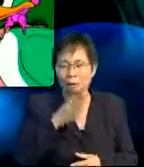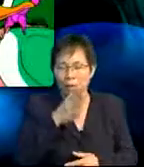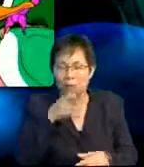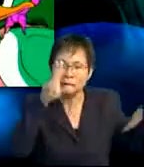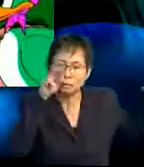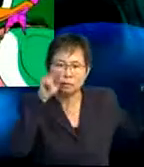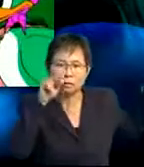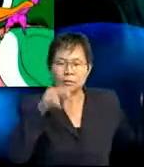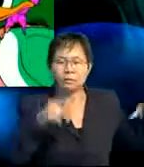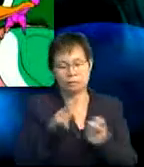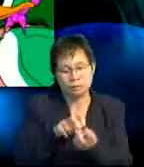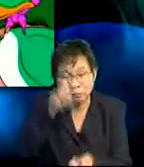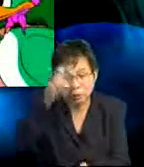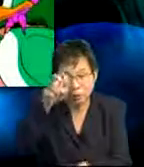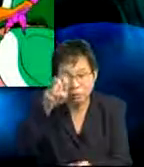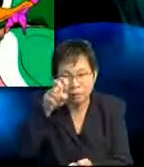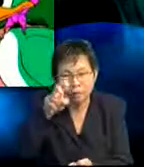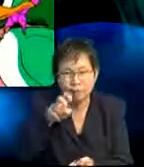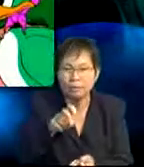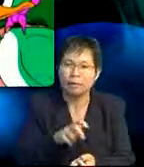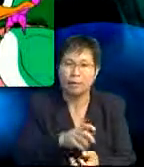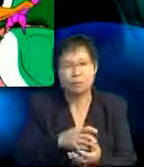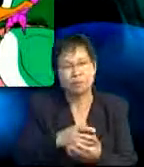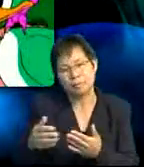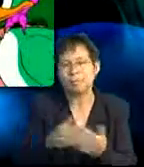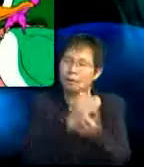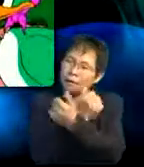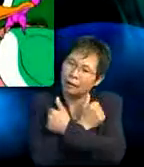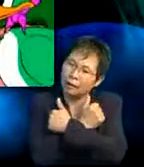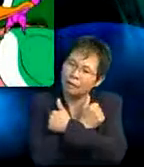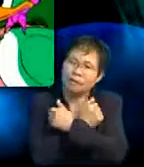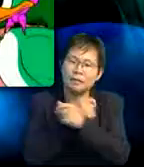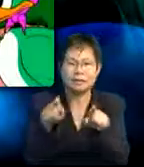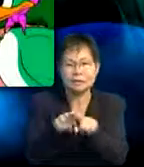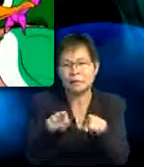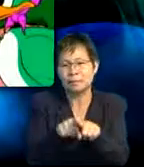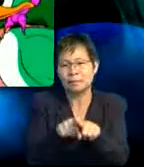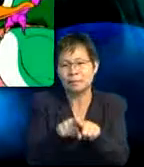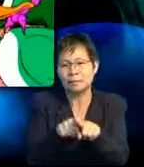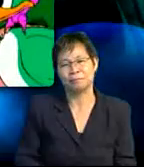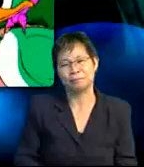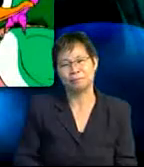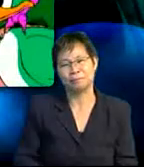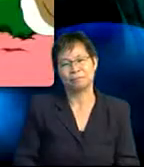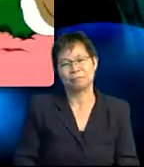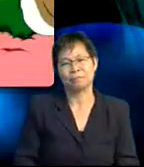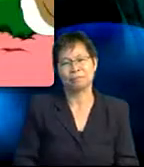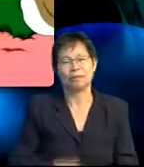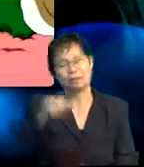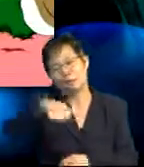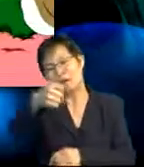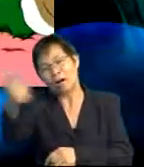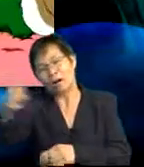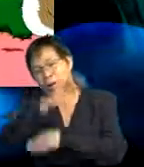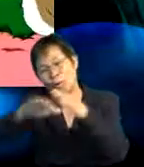Mother Duck was surprised, but she loved the ugly duckling just the same. All the